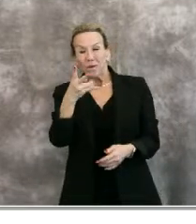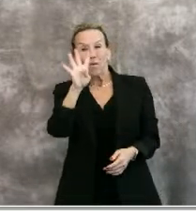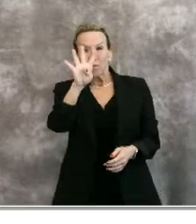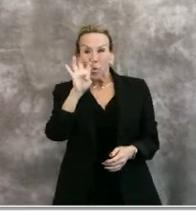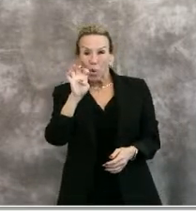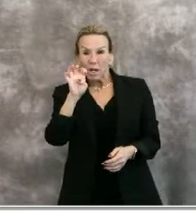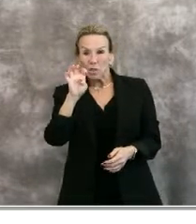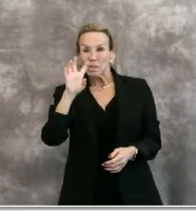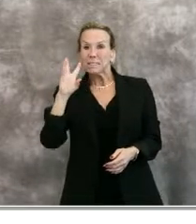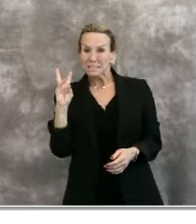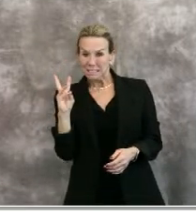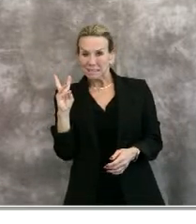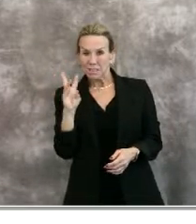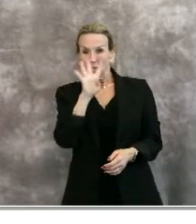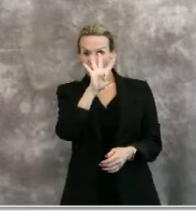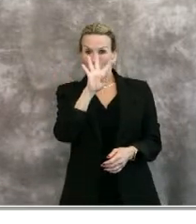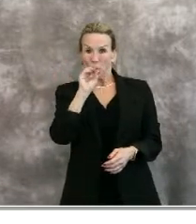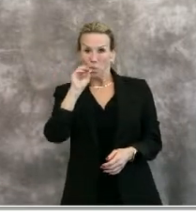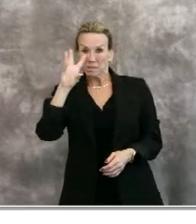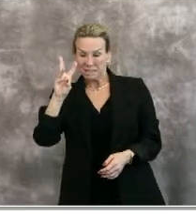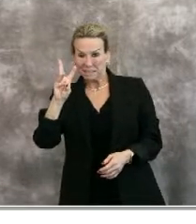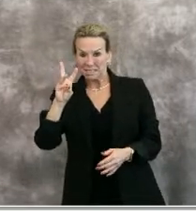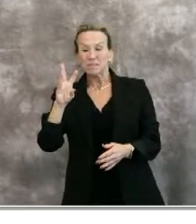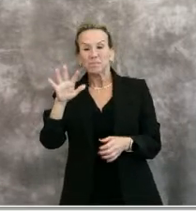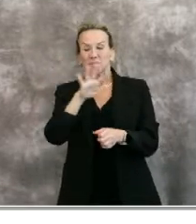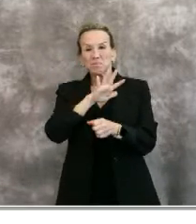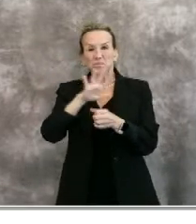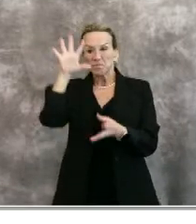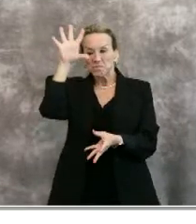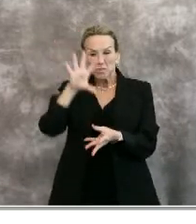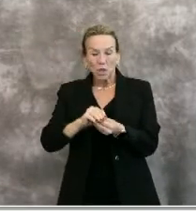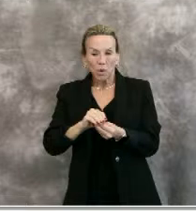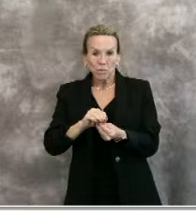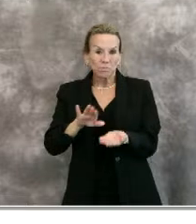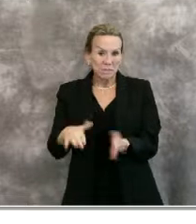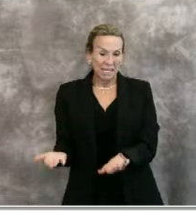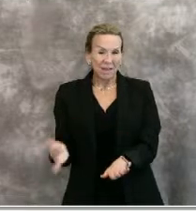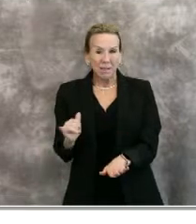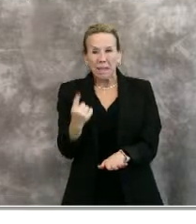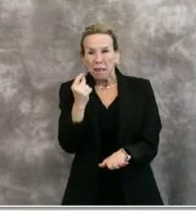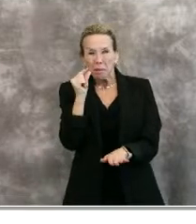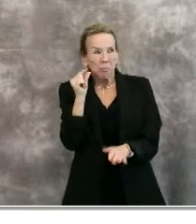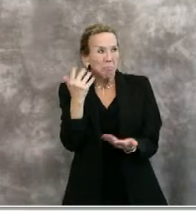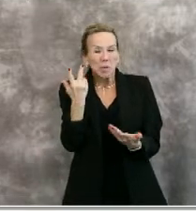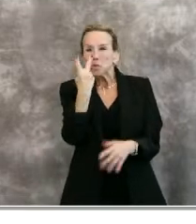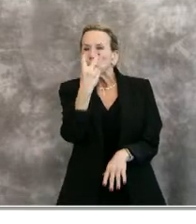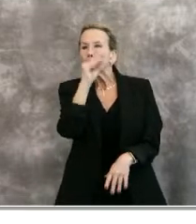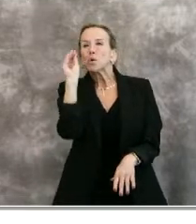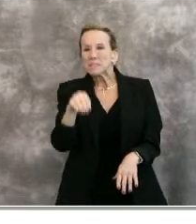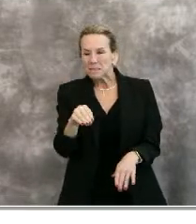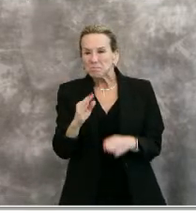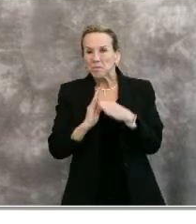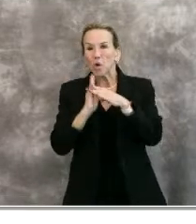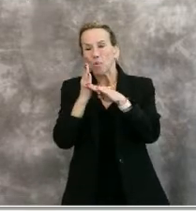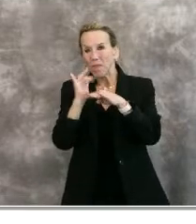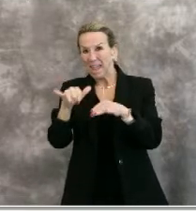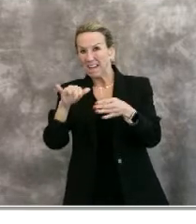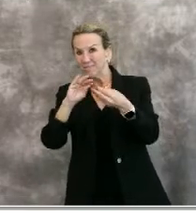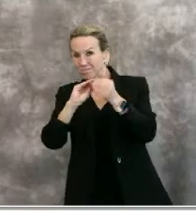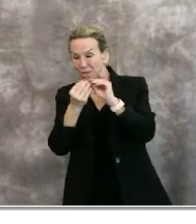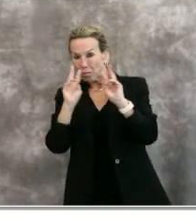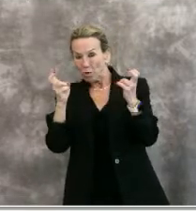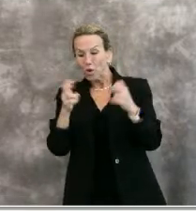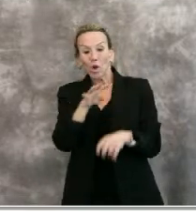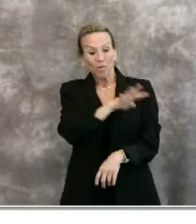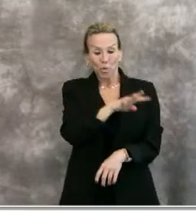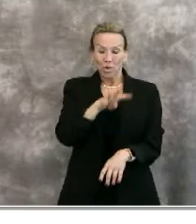406 total deaths, which represent slightly over 2% of the total number of cases. 44% of